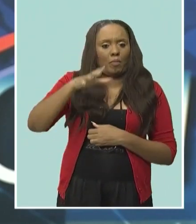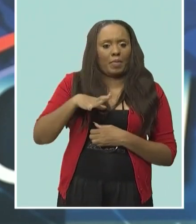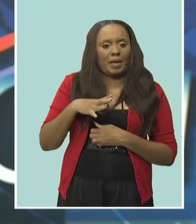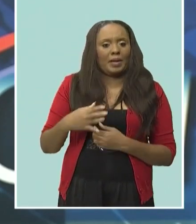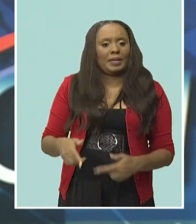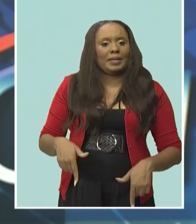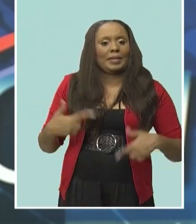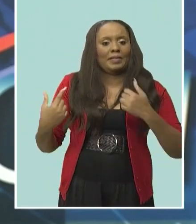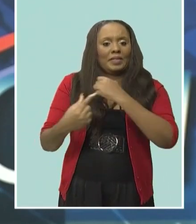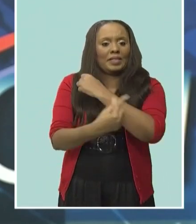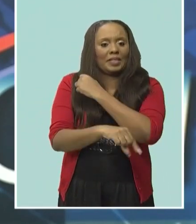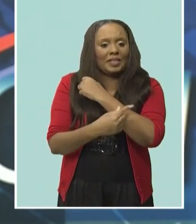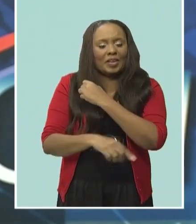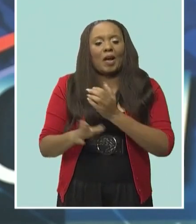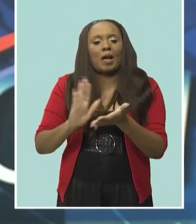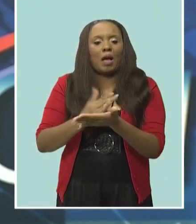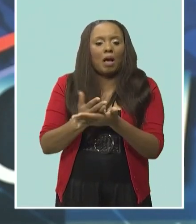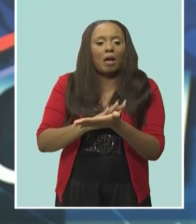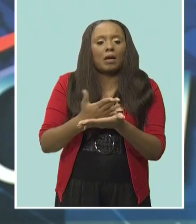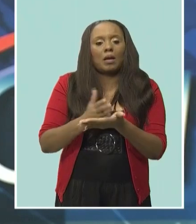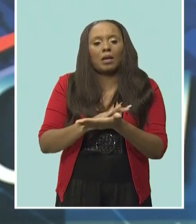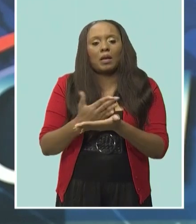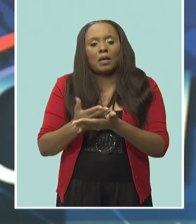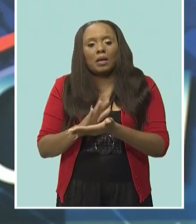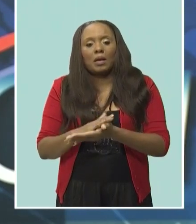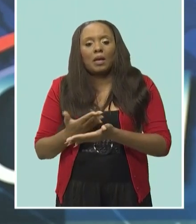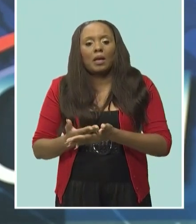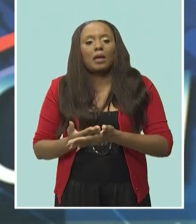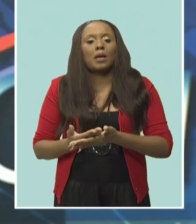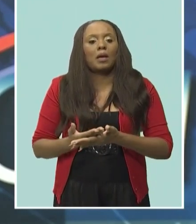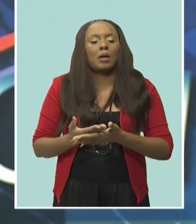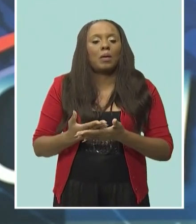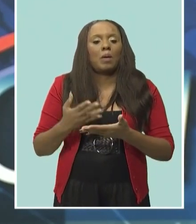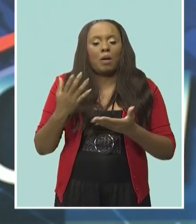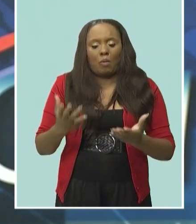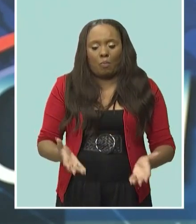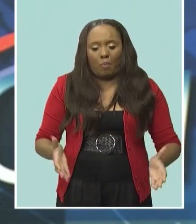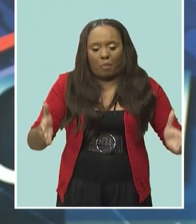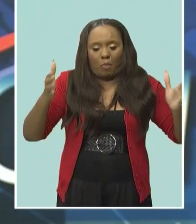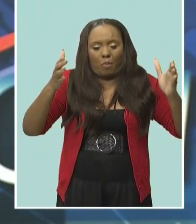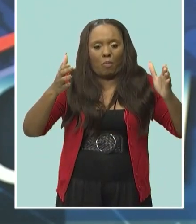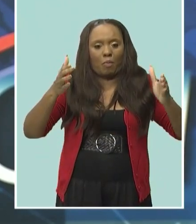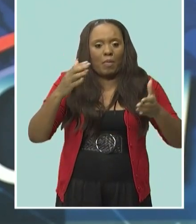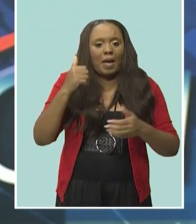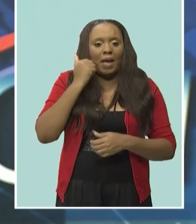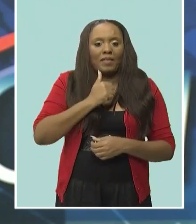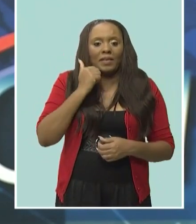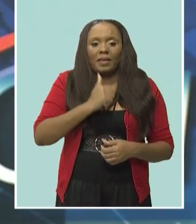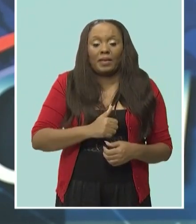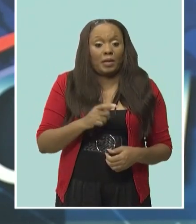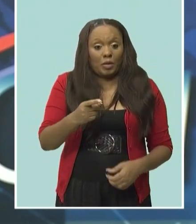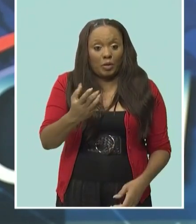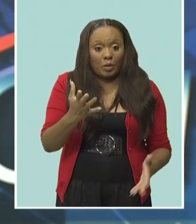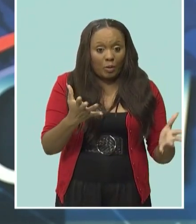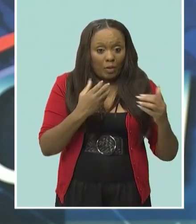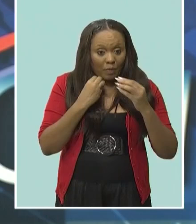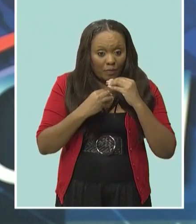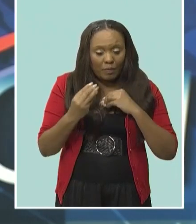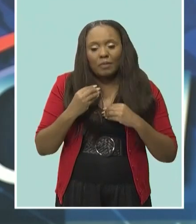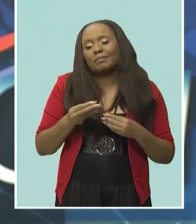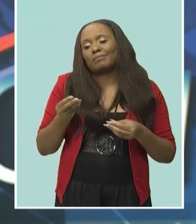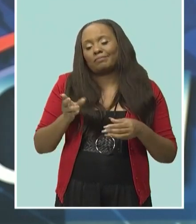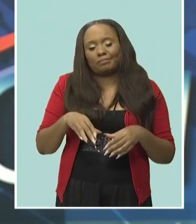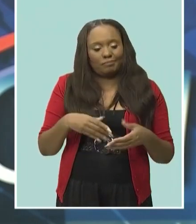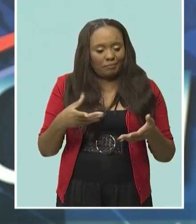Hill in St. George have been doing just that, cooking a communal pot each day and feeding anyone who may need a meal.